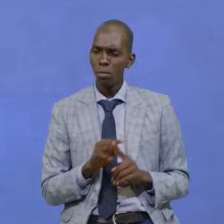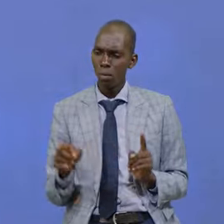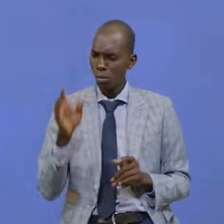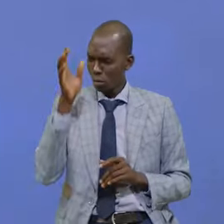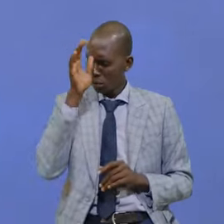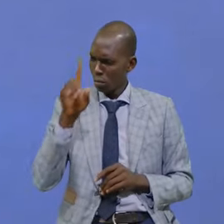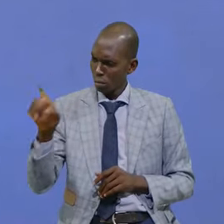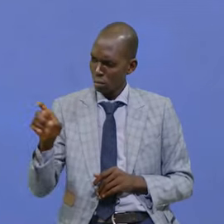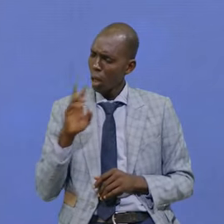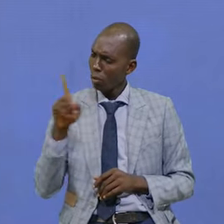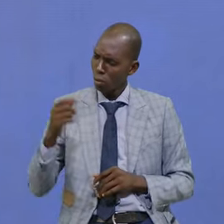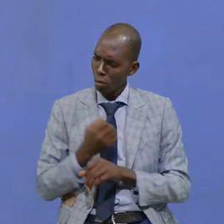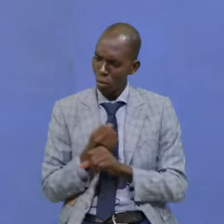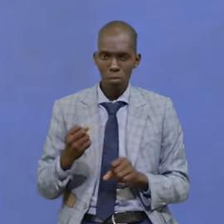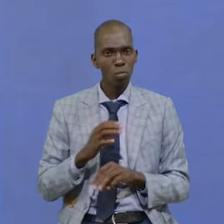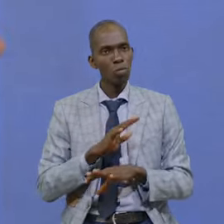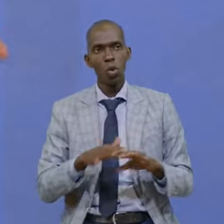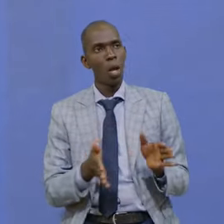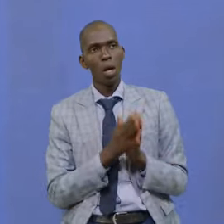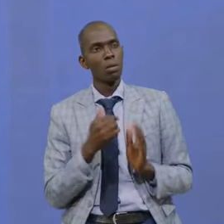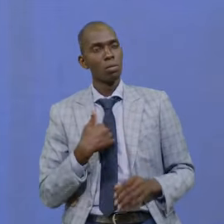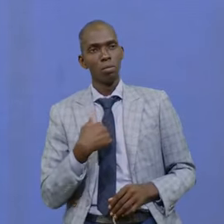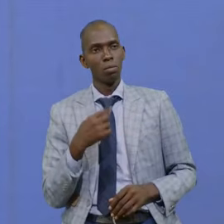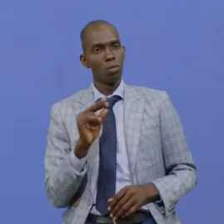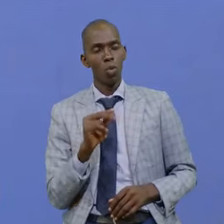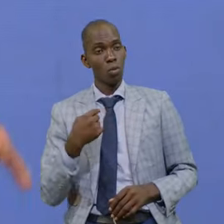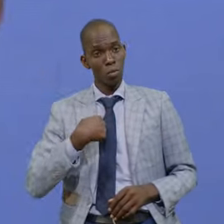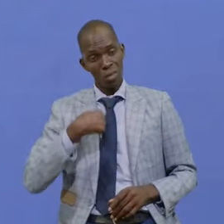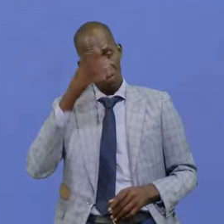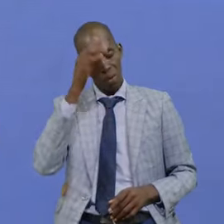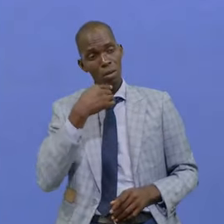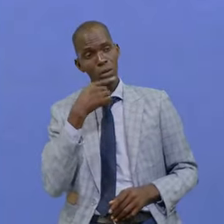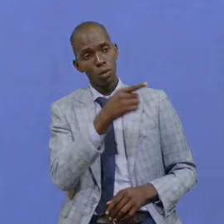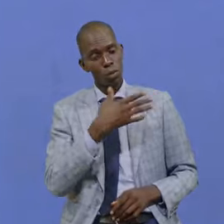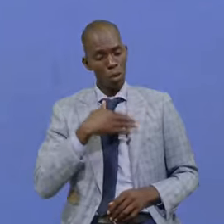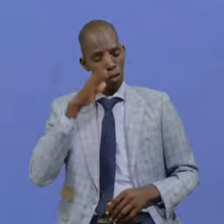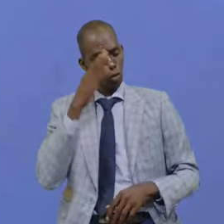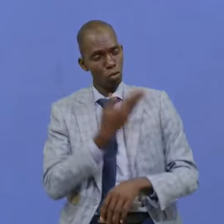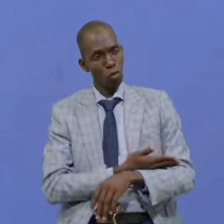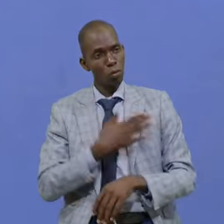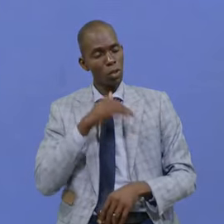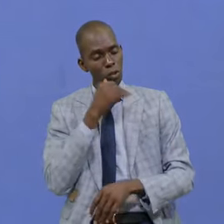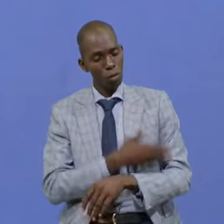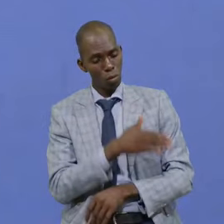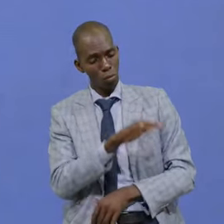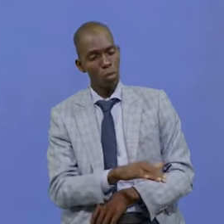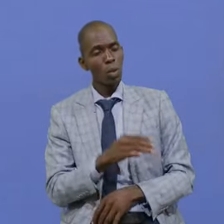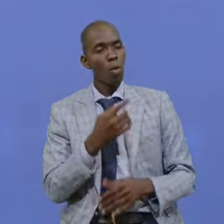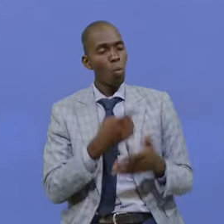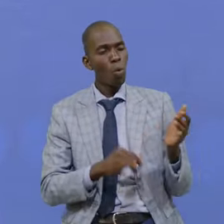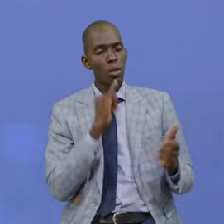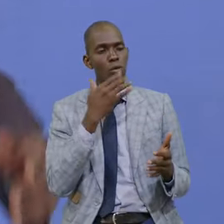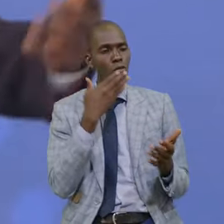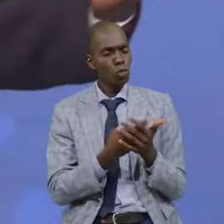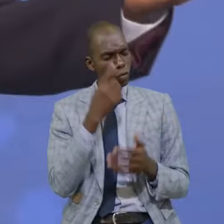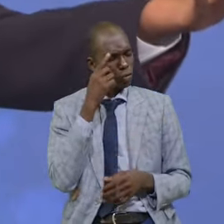born again? Don't ask me. I'm telling you, my child, what is good for you. The water that is good for